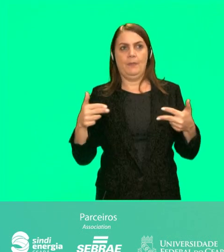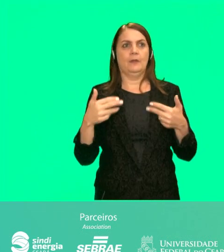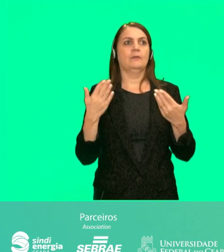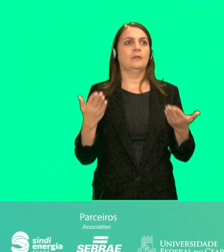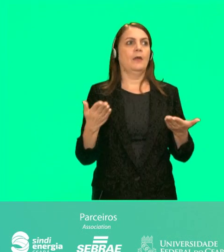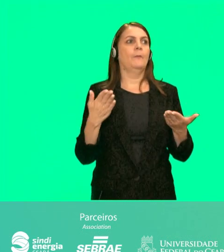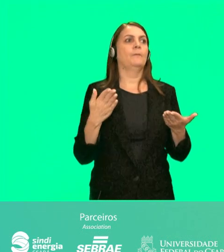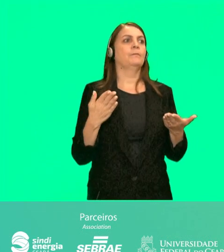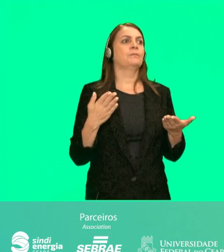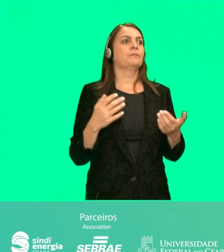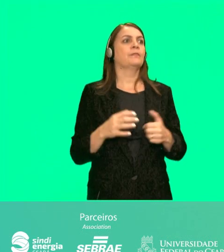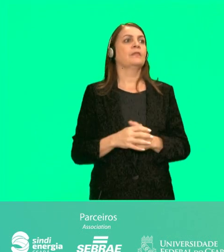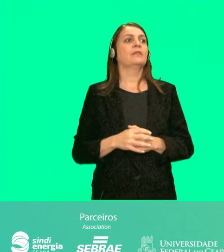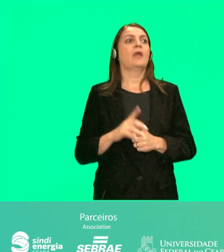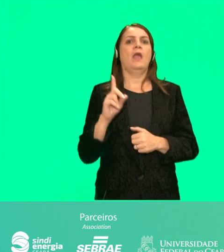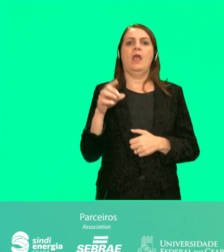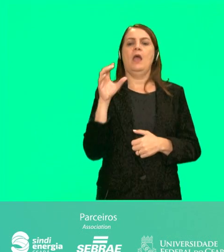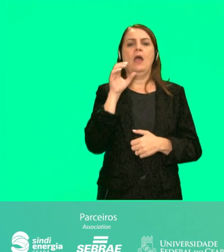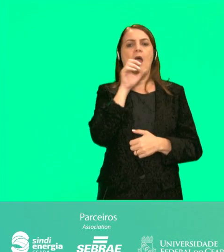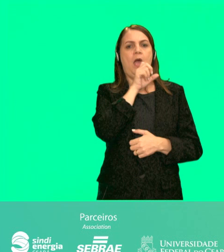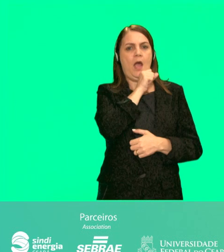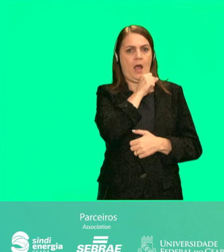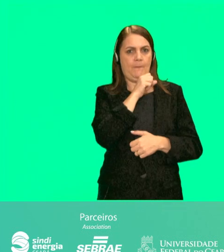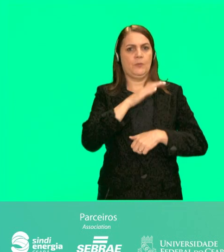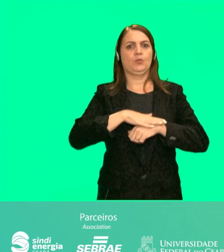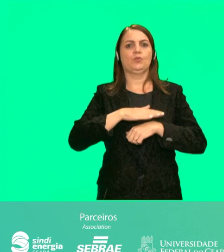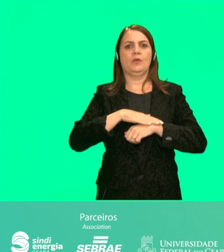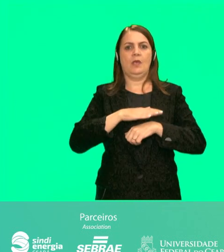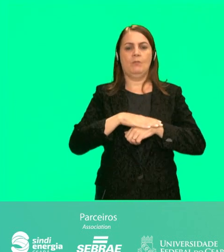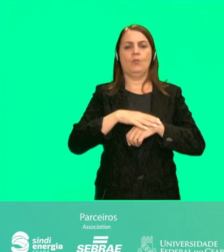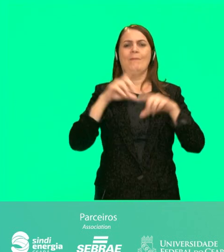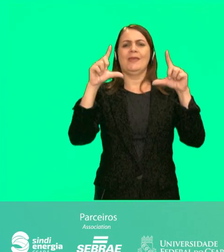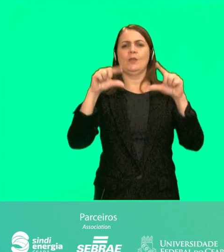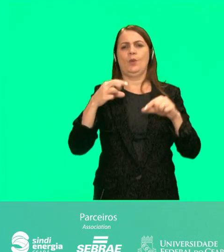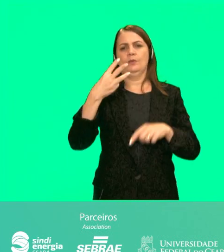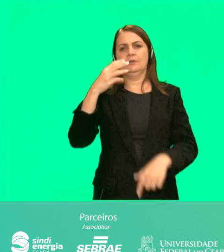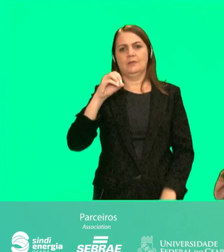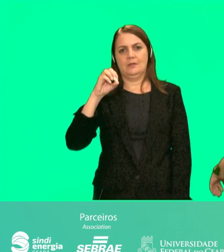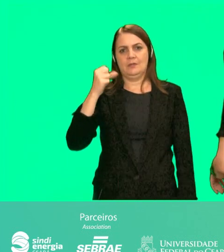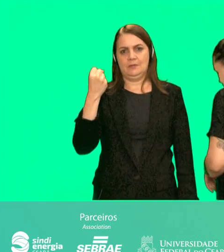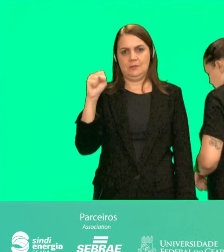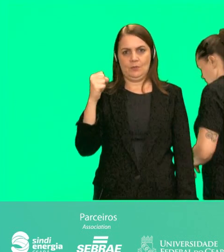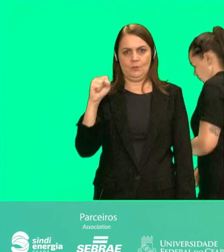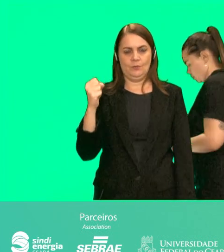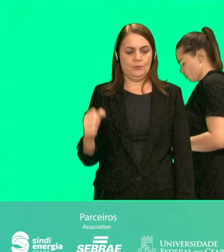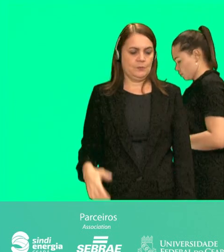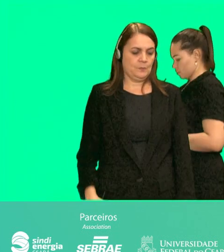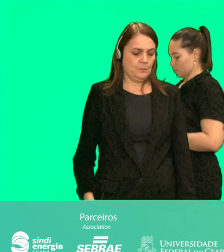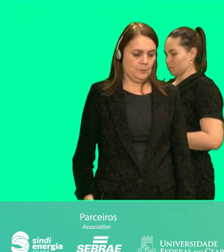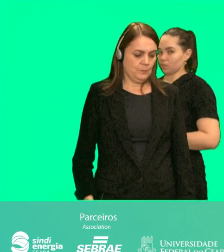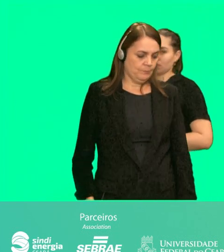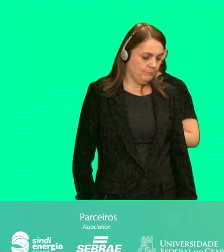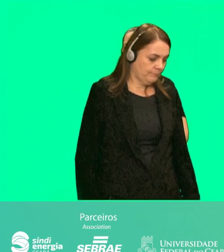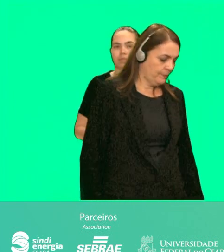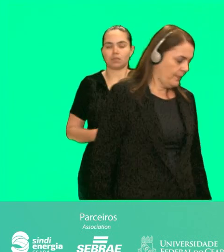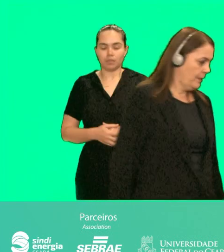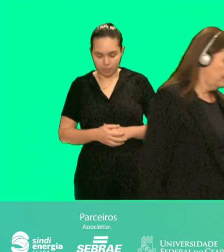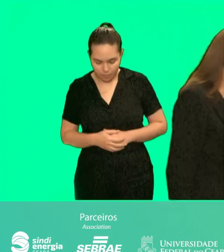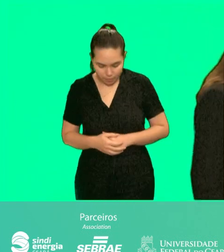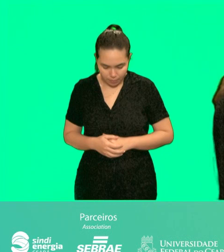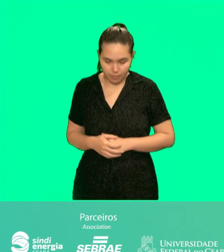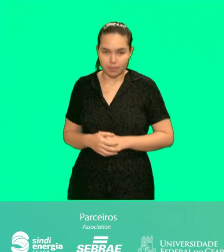de in this capacidade capacity é bastante interval that is rápido, né? very Fica menor aí de 30 short time, segundos. less than 30 seconds. Disponibilidade operacional,